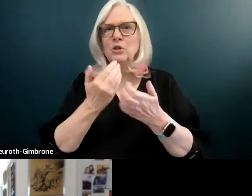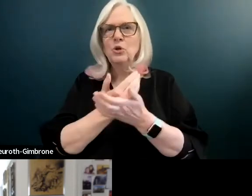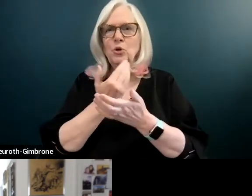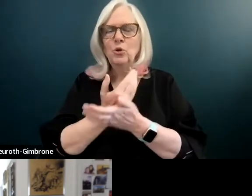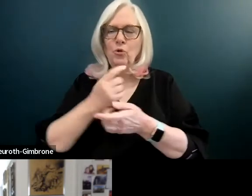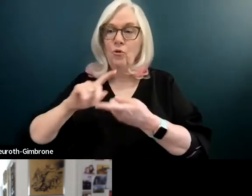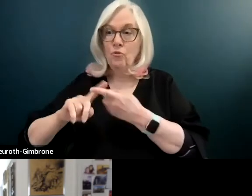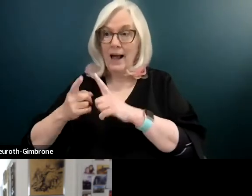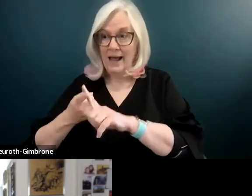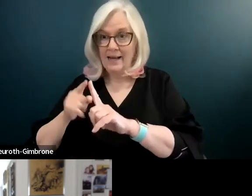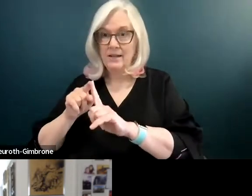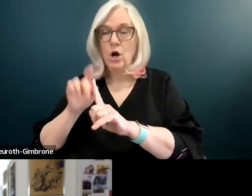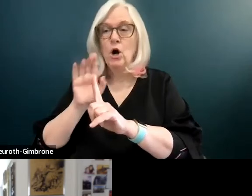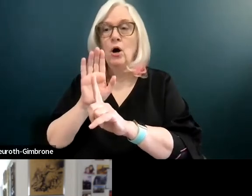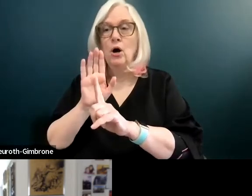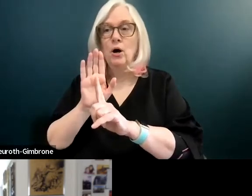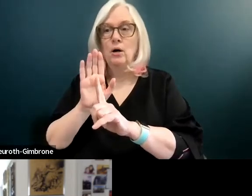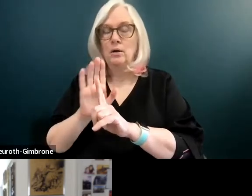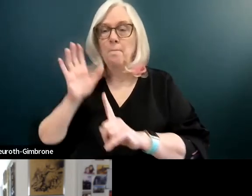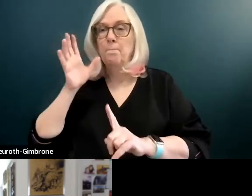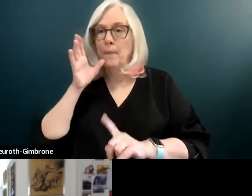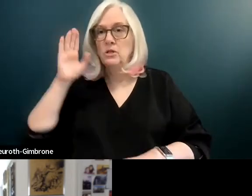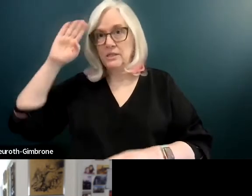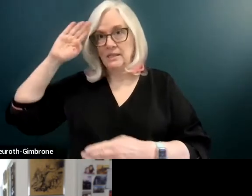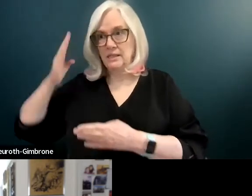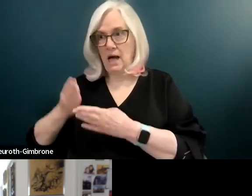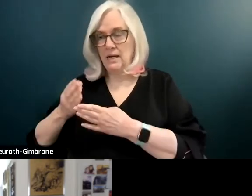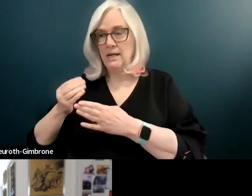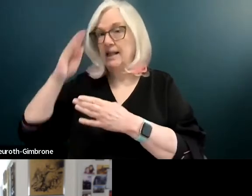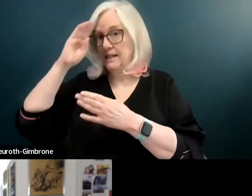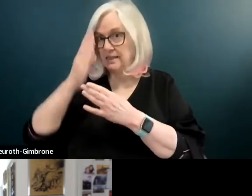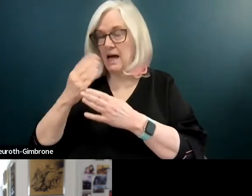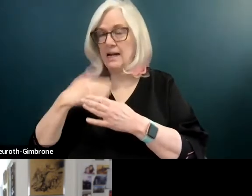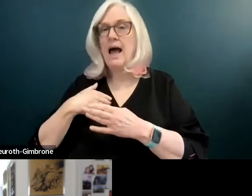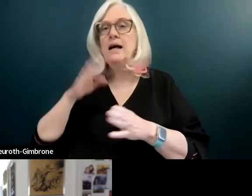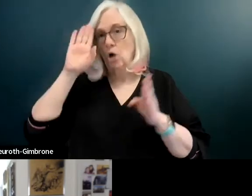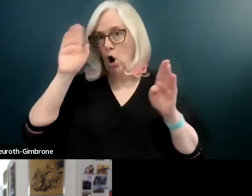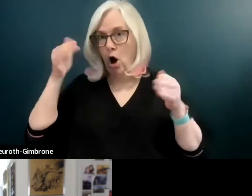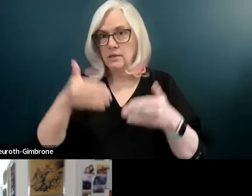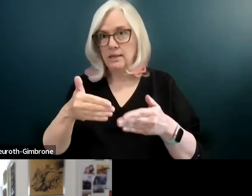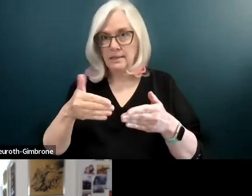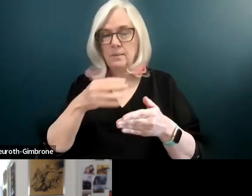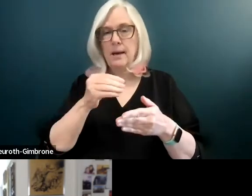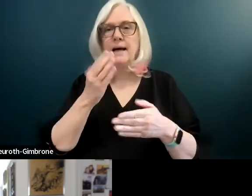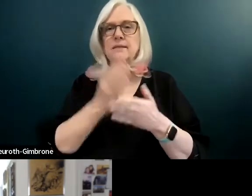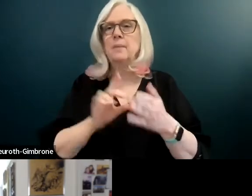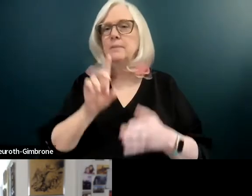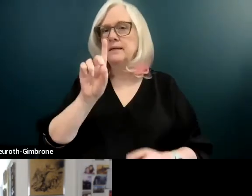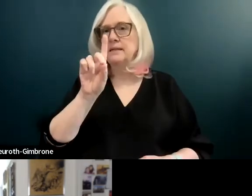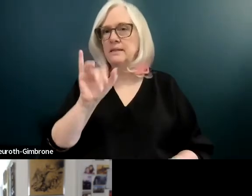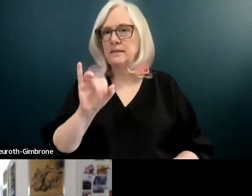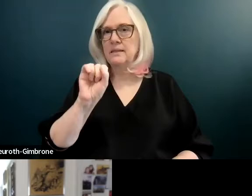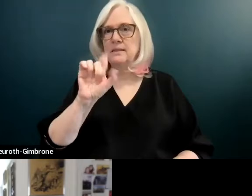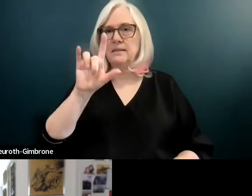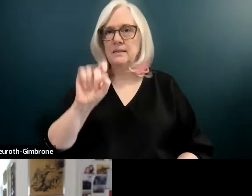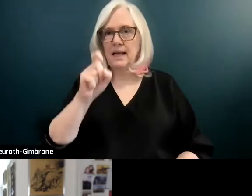son, and he has autism and also some dyslexia. And